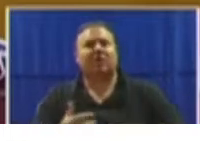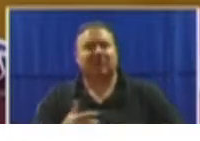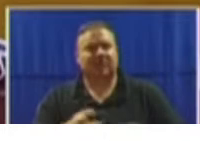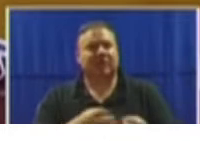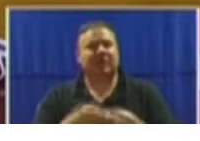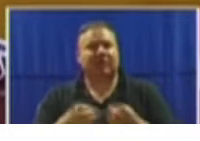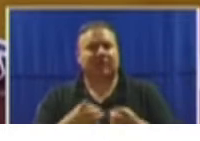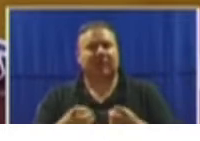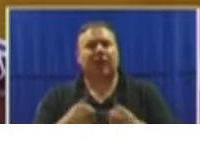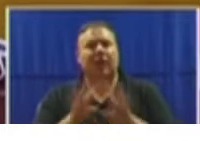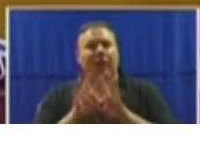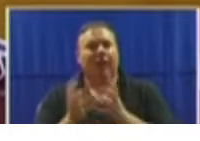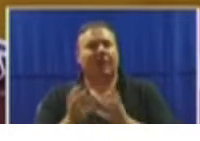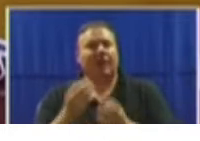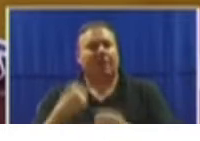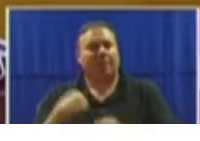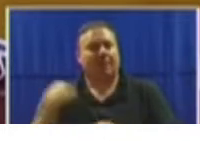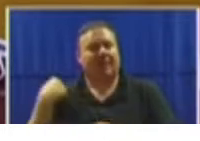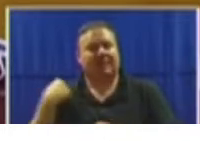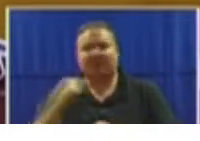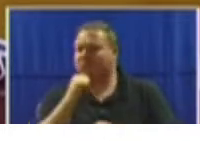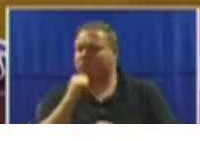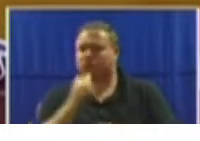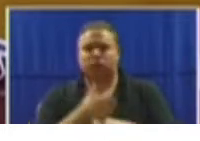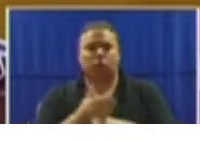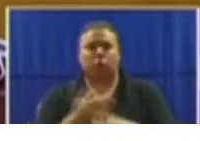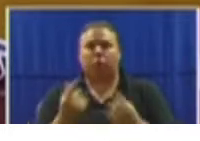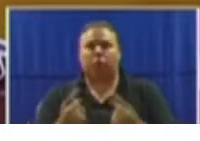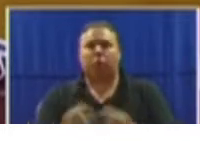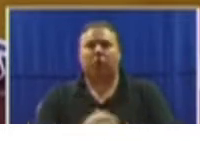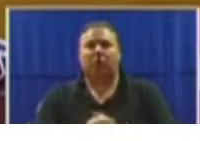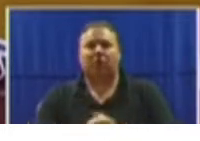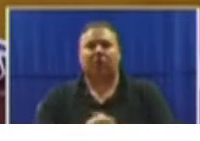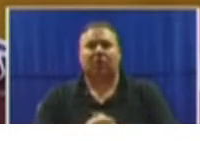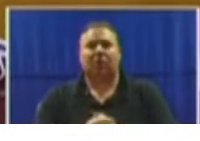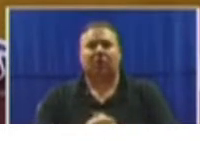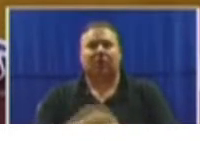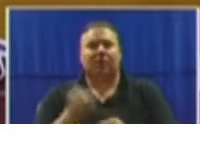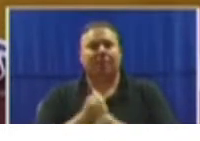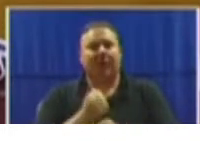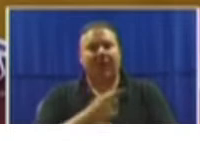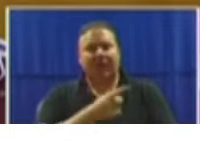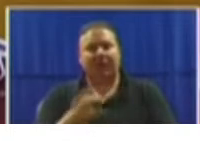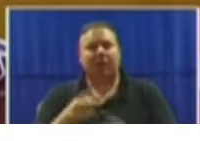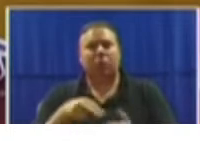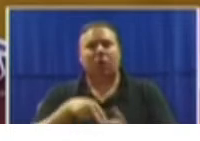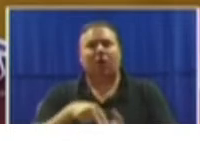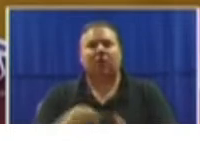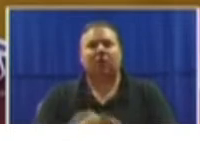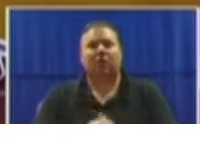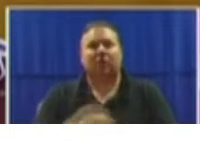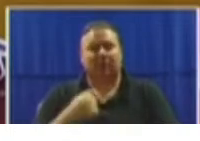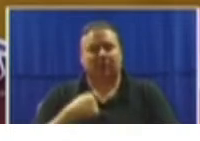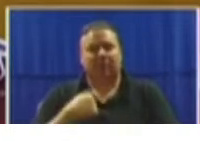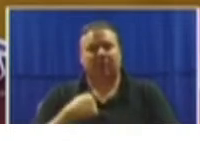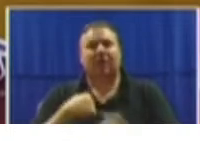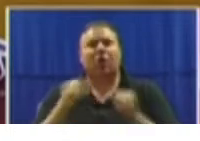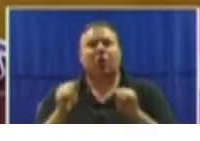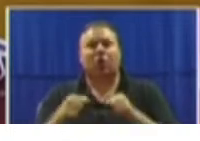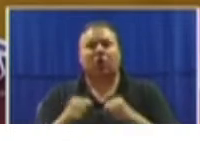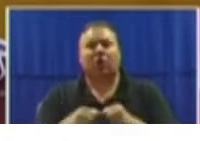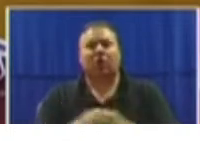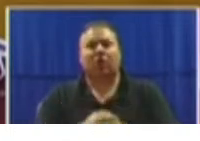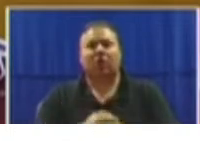ministers that do not make the cut and get them to rise to the occasion. I agree with the Honorable